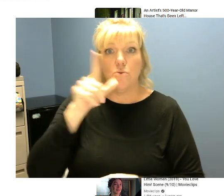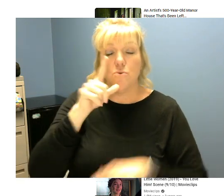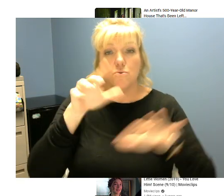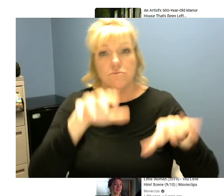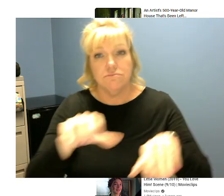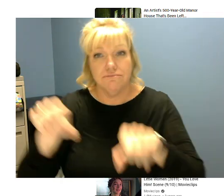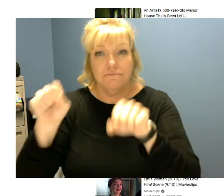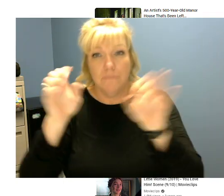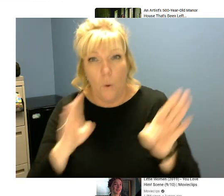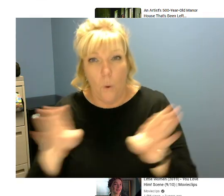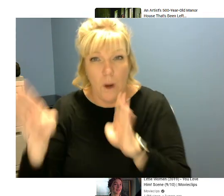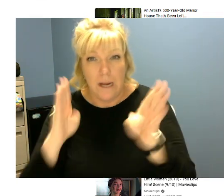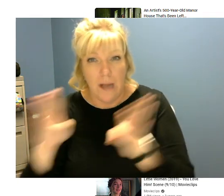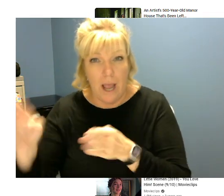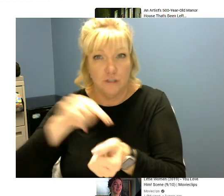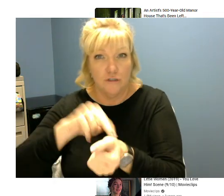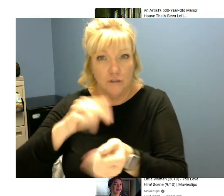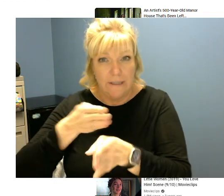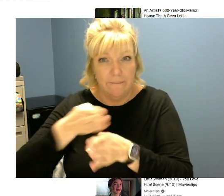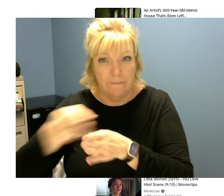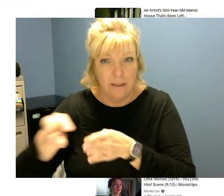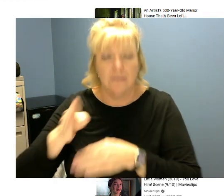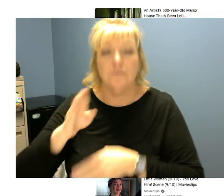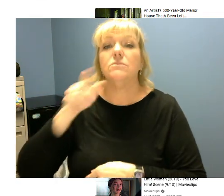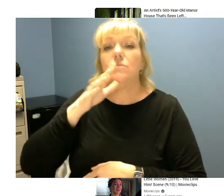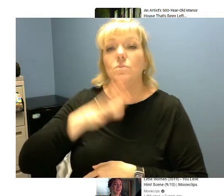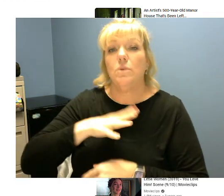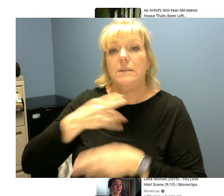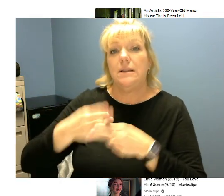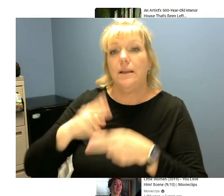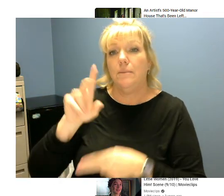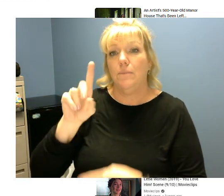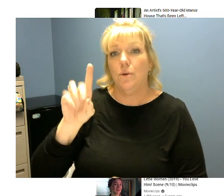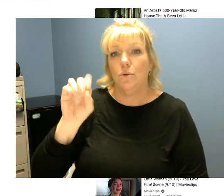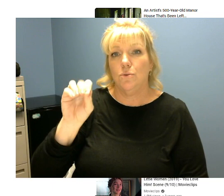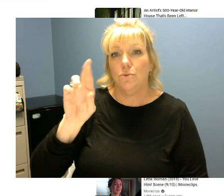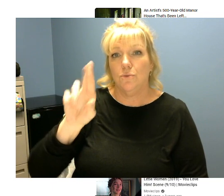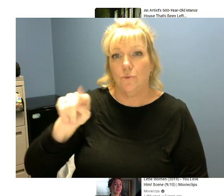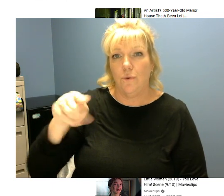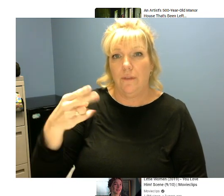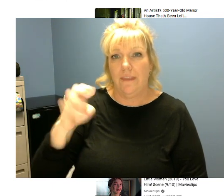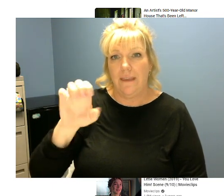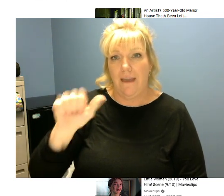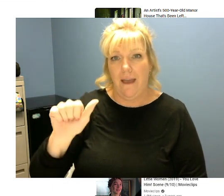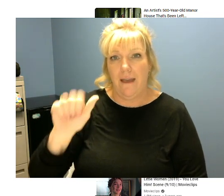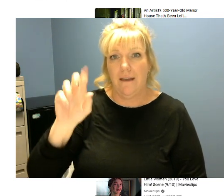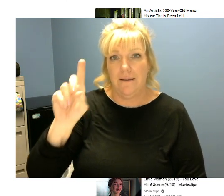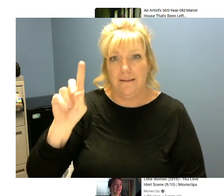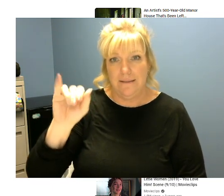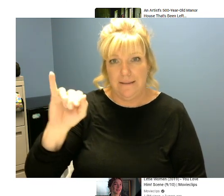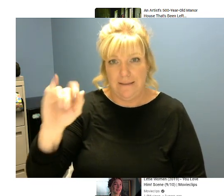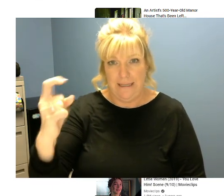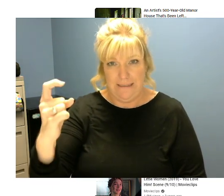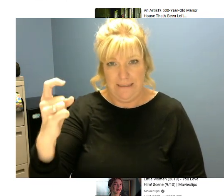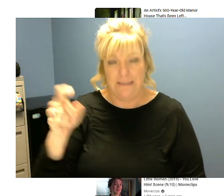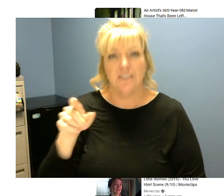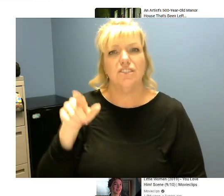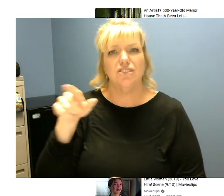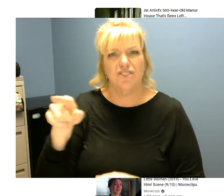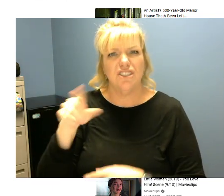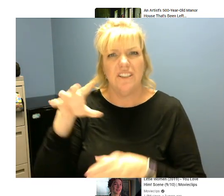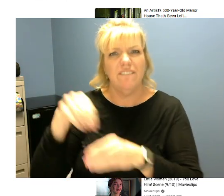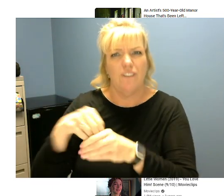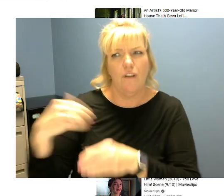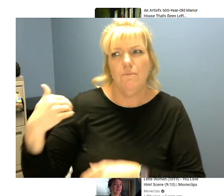She might sound familiar to you. She's the woman from the last lecture who is involved in mental asylum reform. And